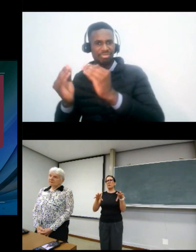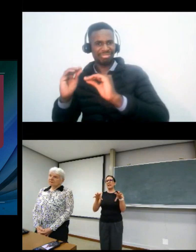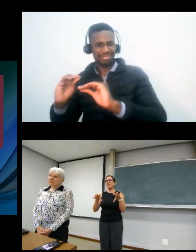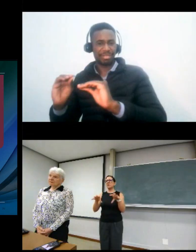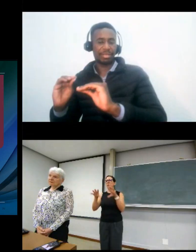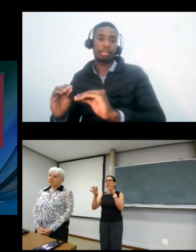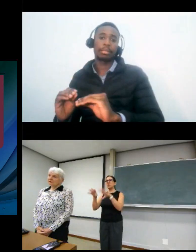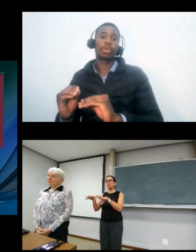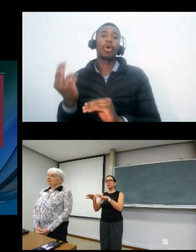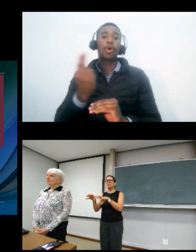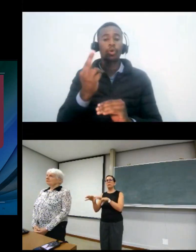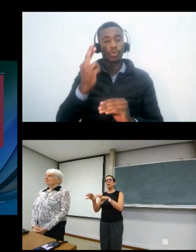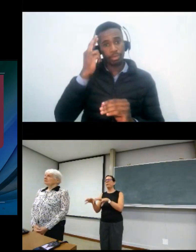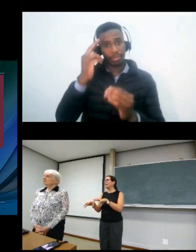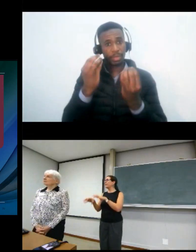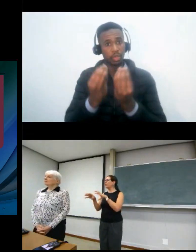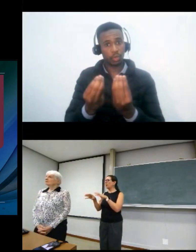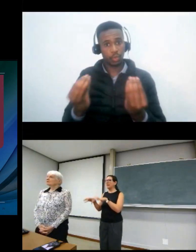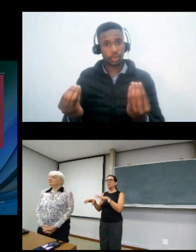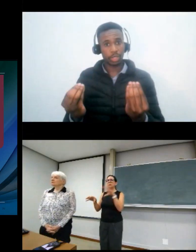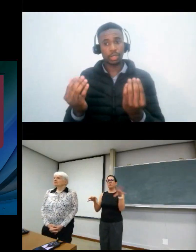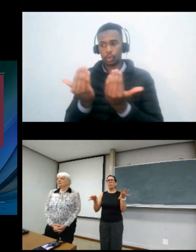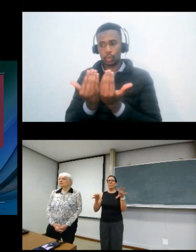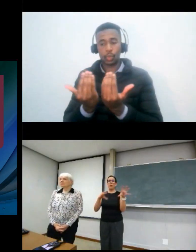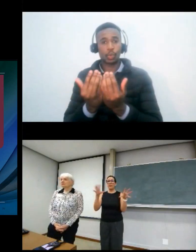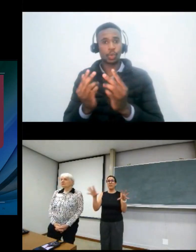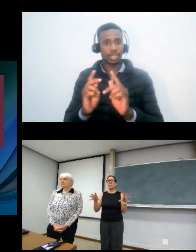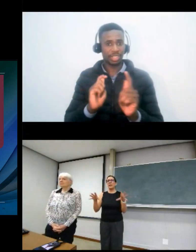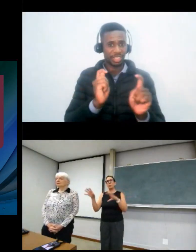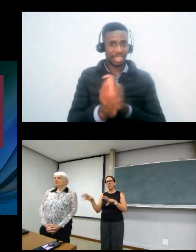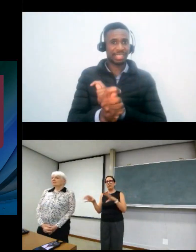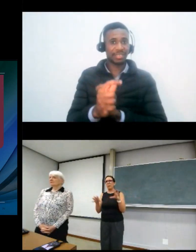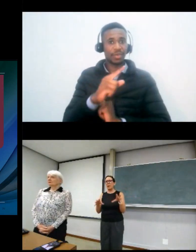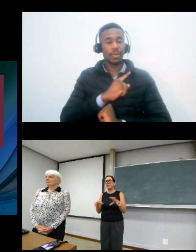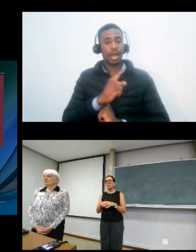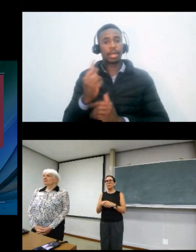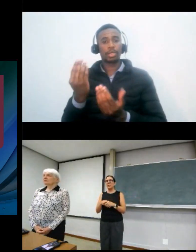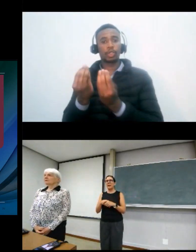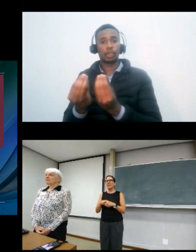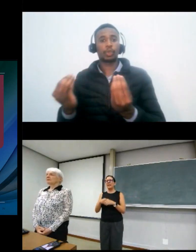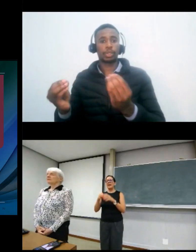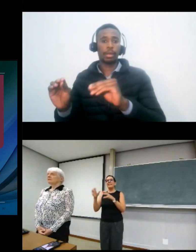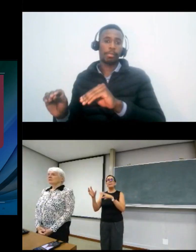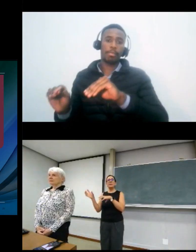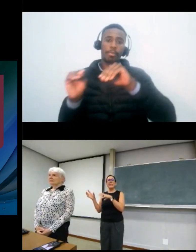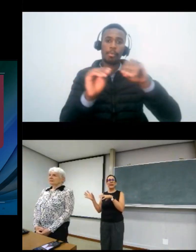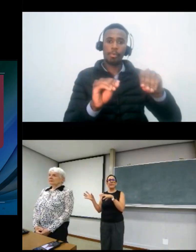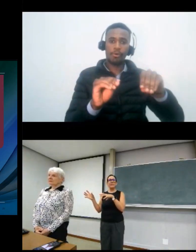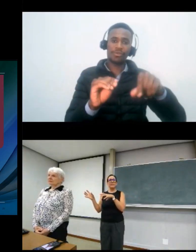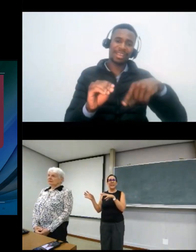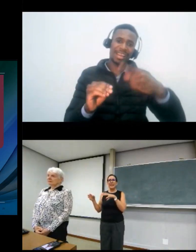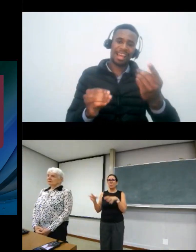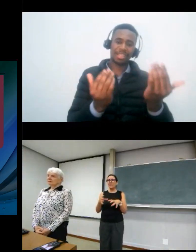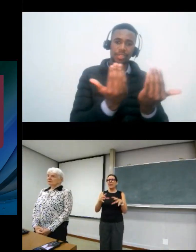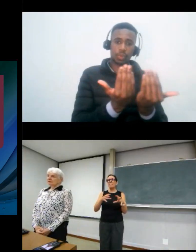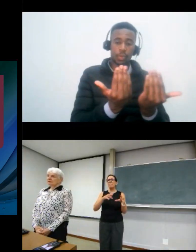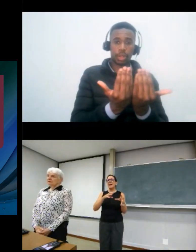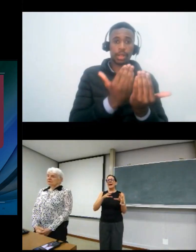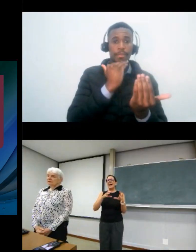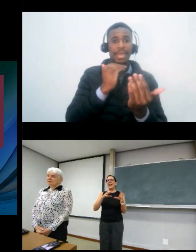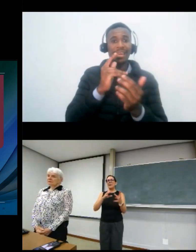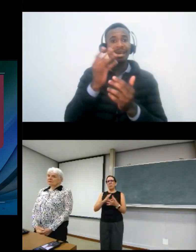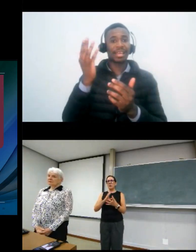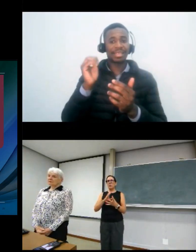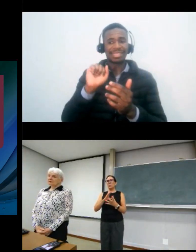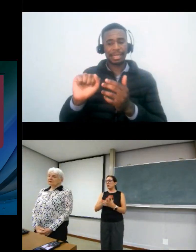change schools, right? So when children move from one school, one province to another, or from one school to the other, they will take signs with